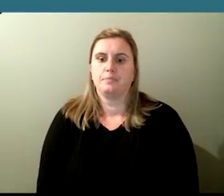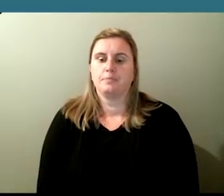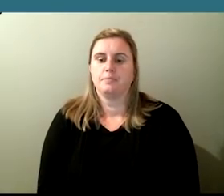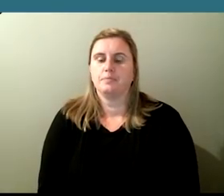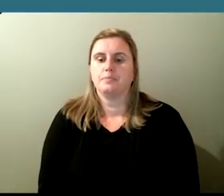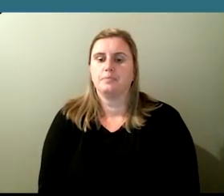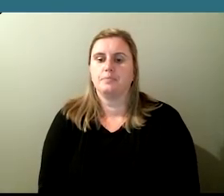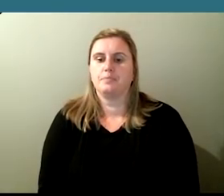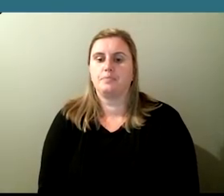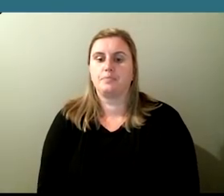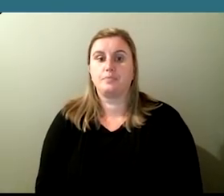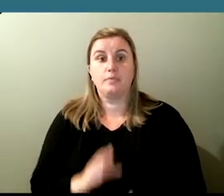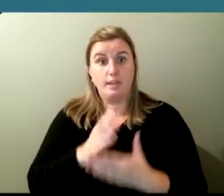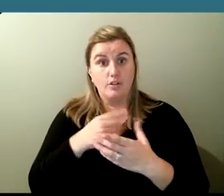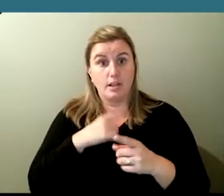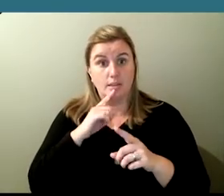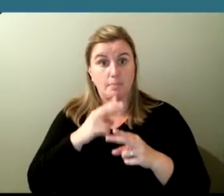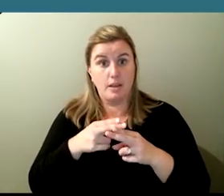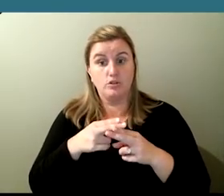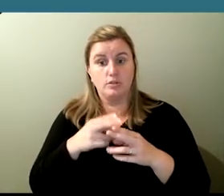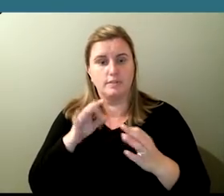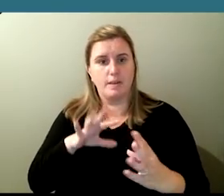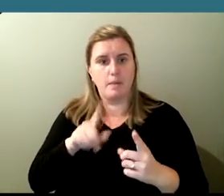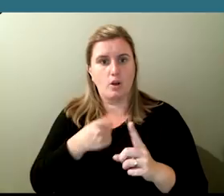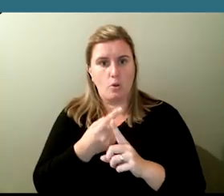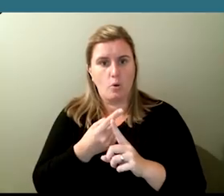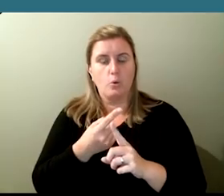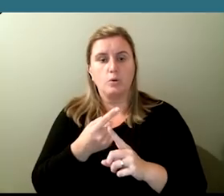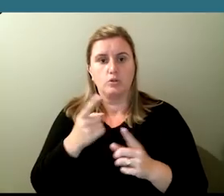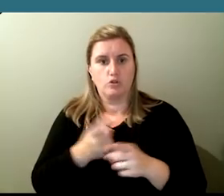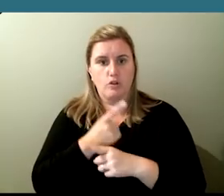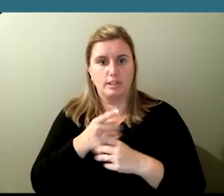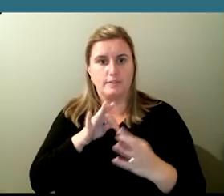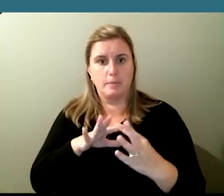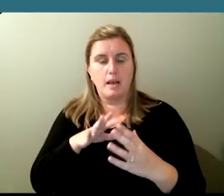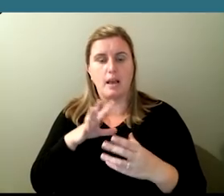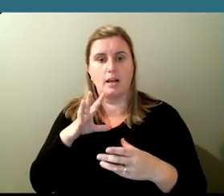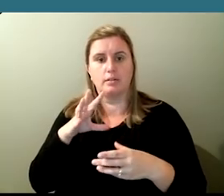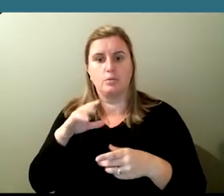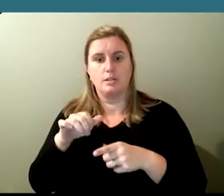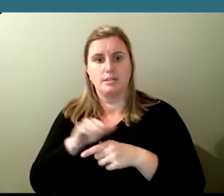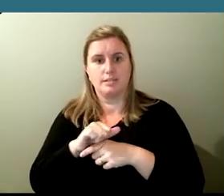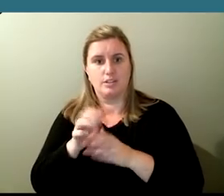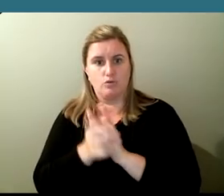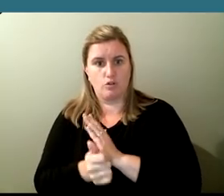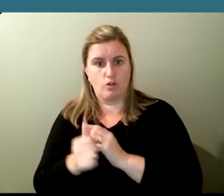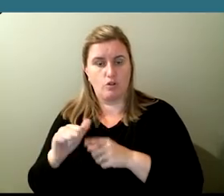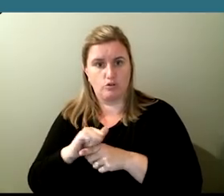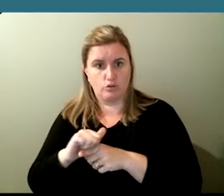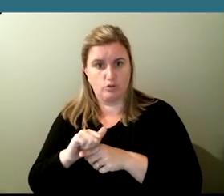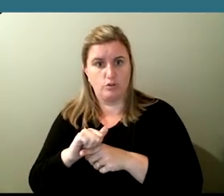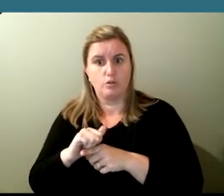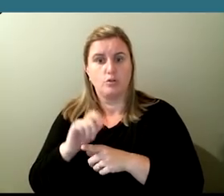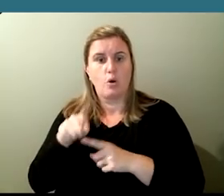The intervention, as I already mentioned, was feedback alone plus corrective feedback and a component of skill rehearsal, which was only implemented for